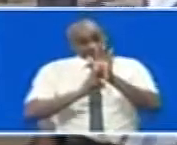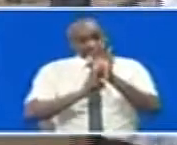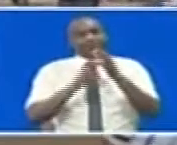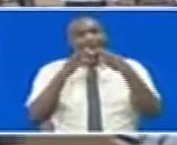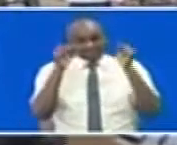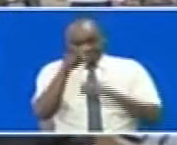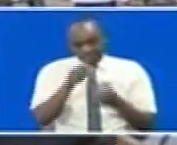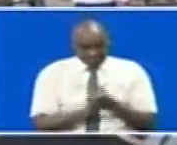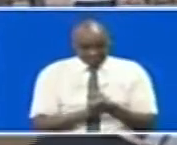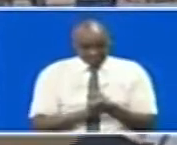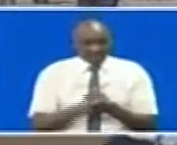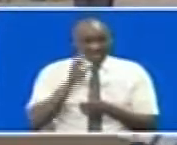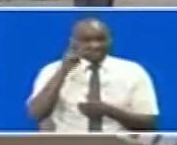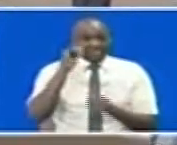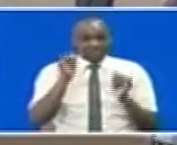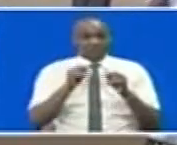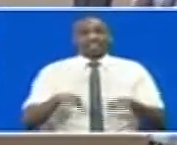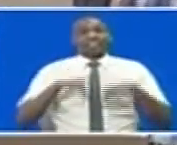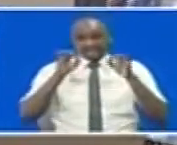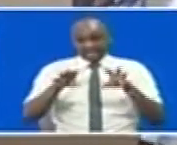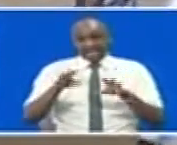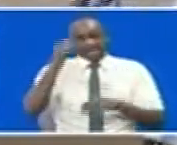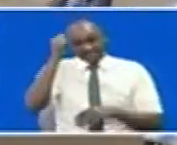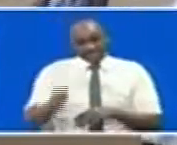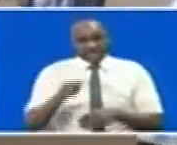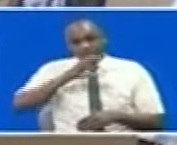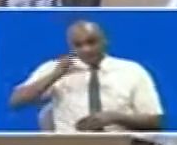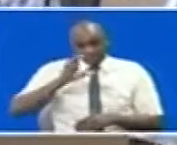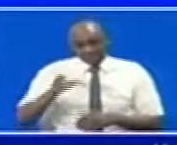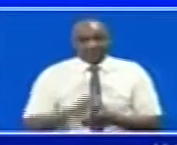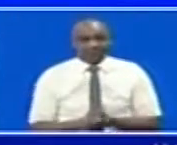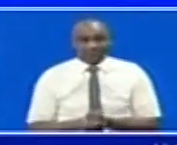continues. Muremi Mwangi, KTN News, Kitengela, Kajiado County.